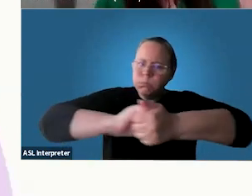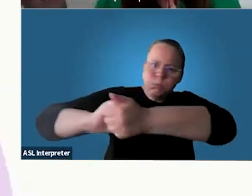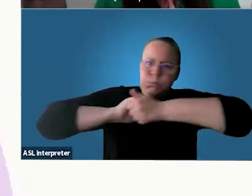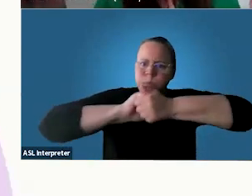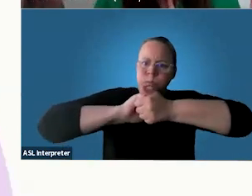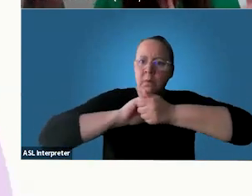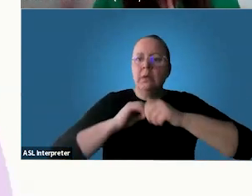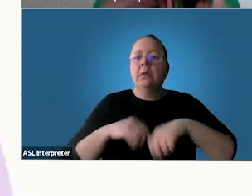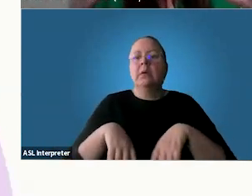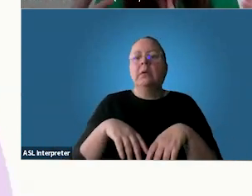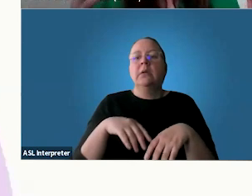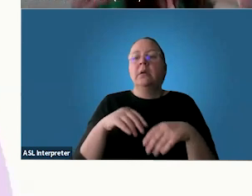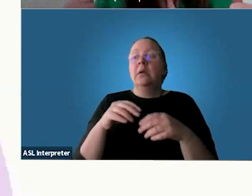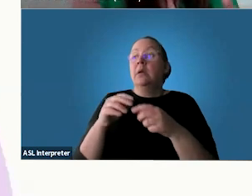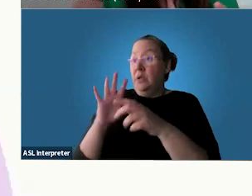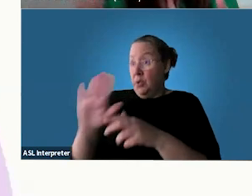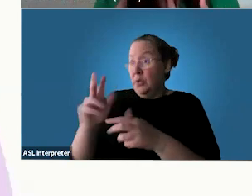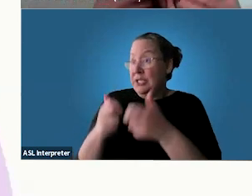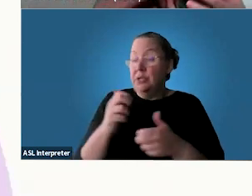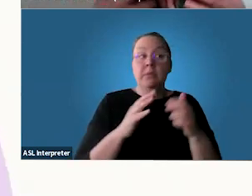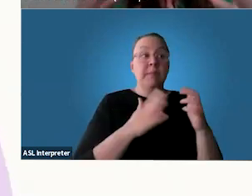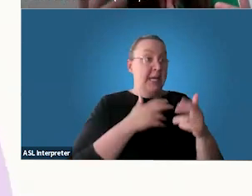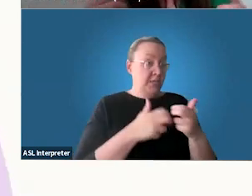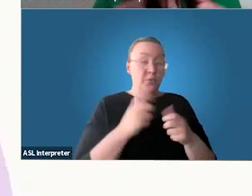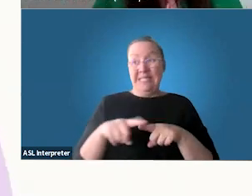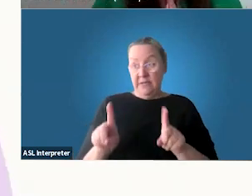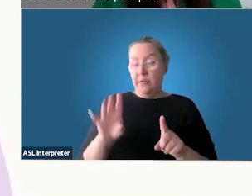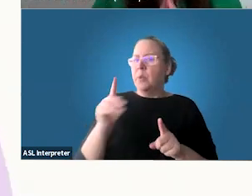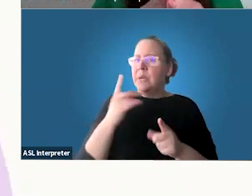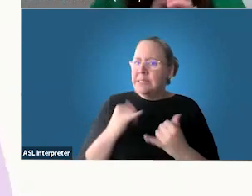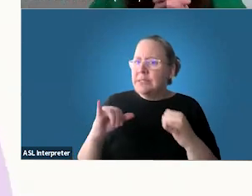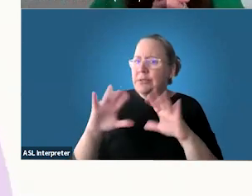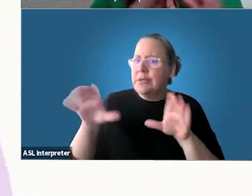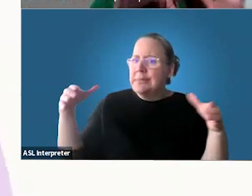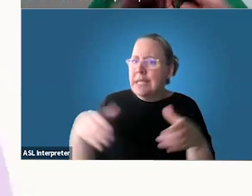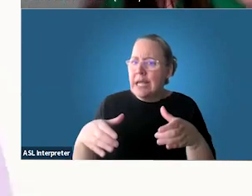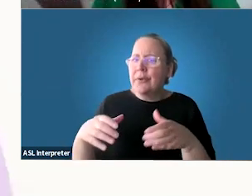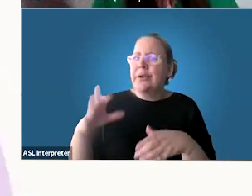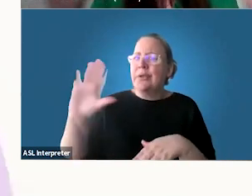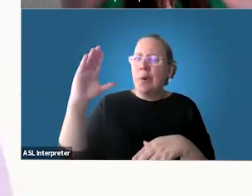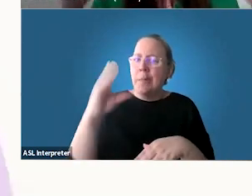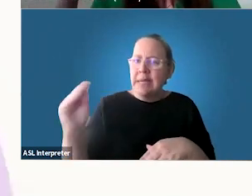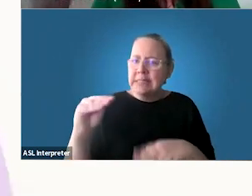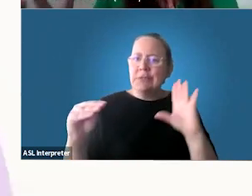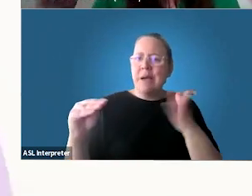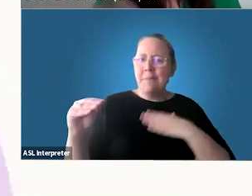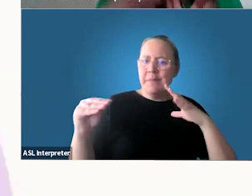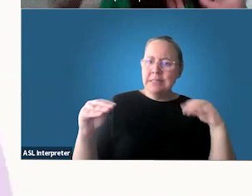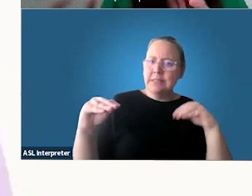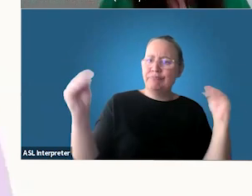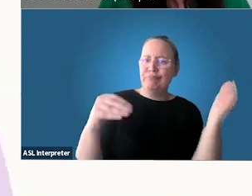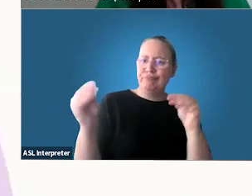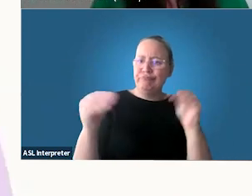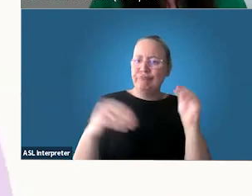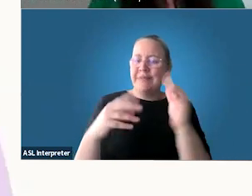even if we're not working on the same issues, and talk about more, putting more hopeful messages, talk about putting more messages around interconnectedness instead of